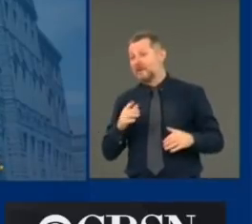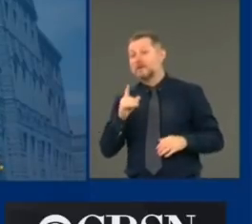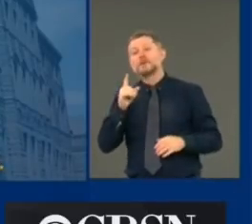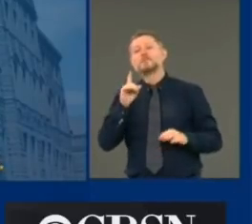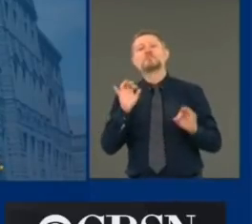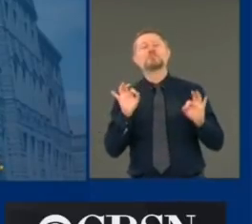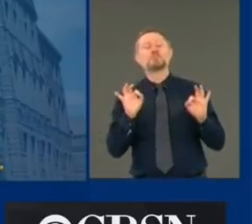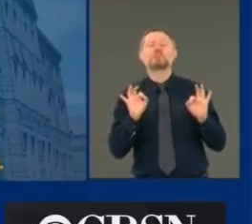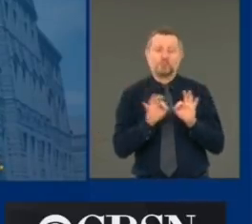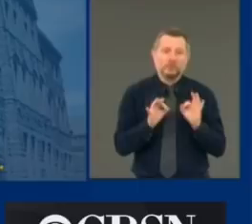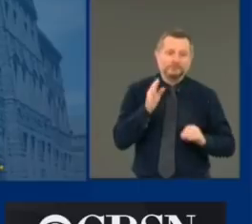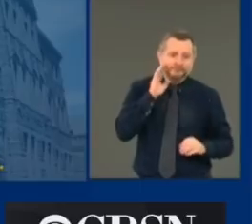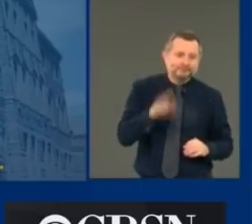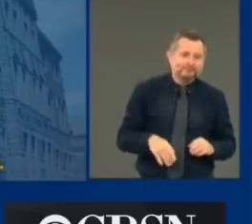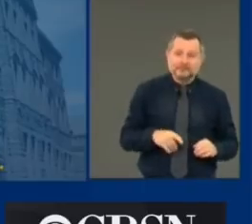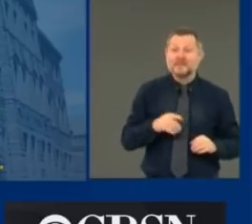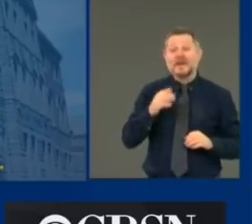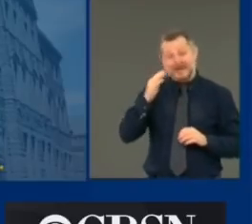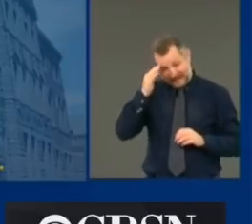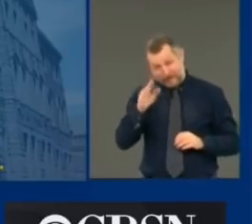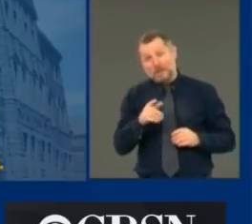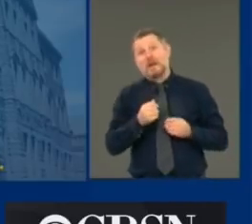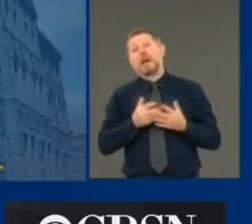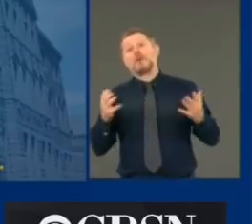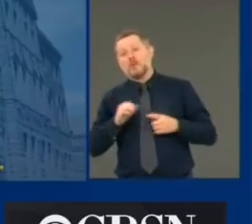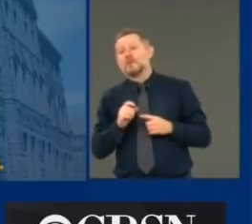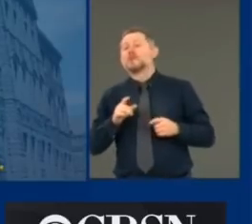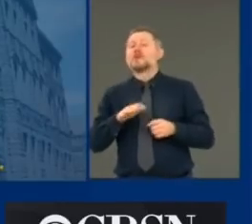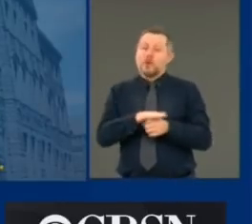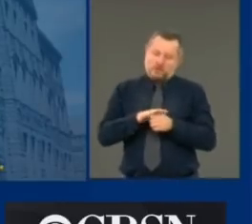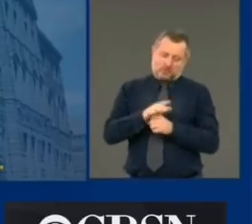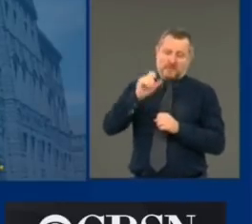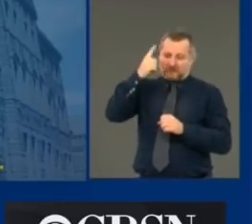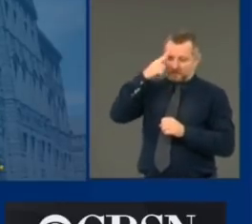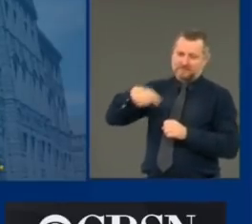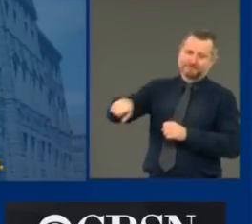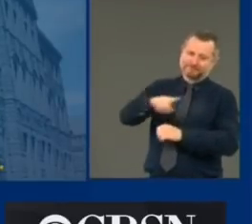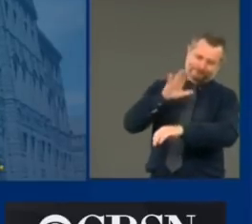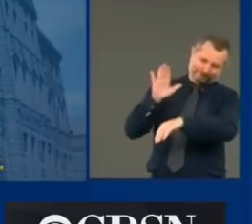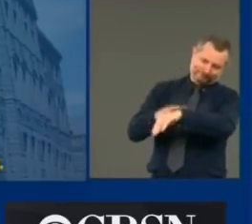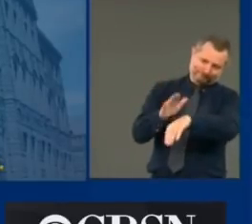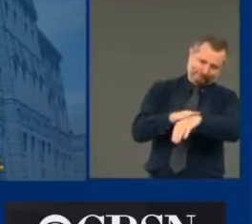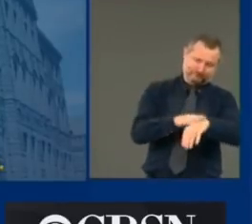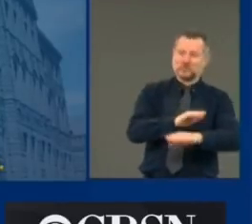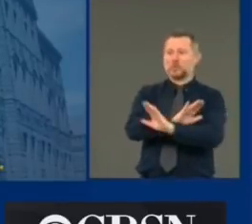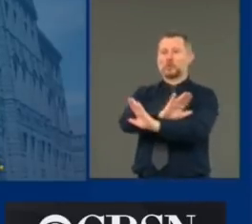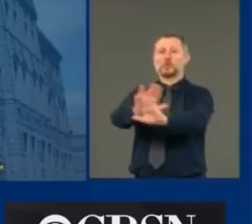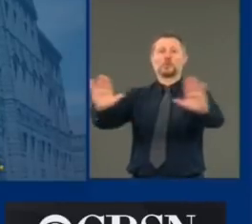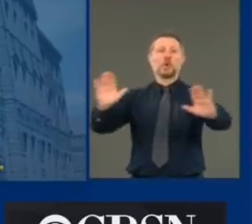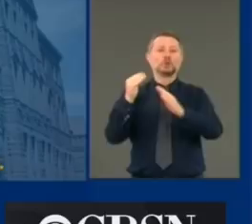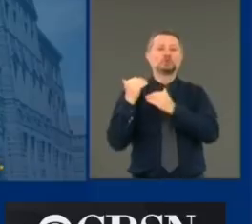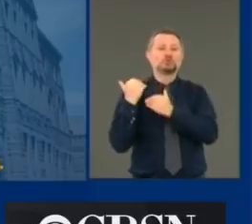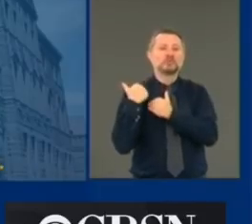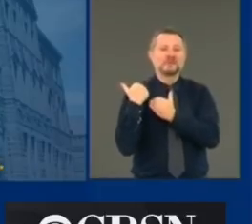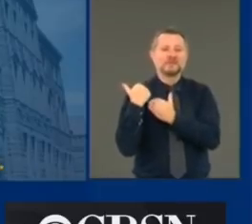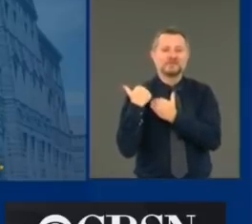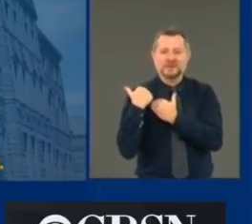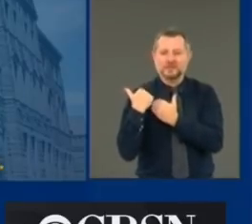And I said to the local governments, frankly, yesterday, this is their job. And if they don't do their